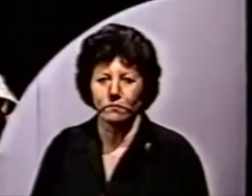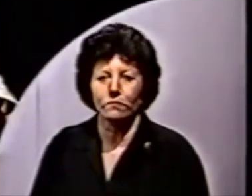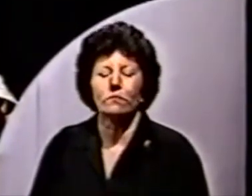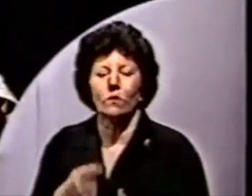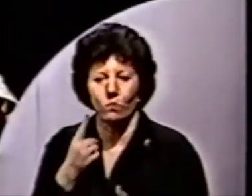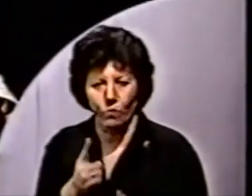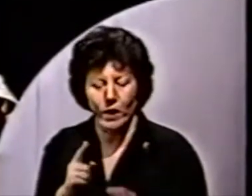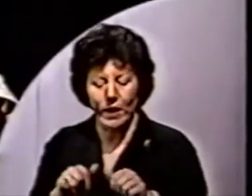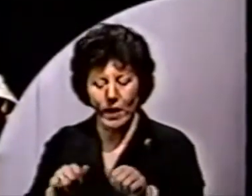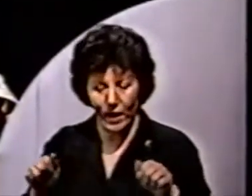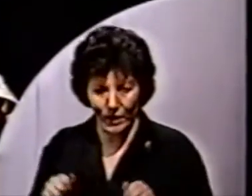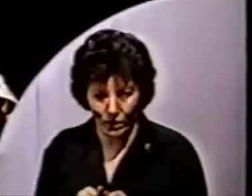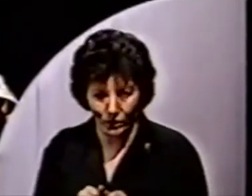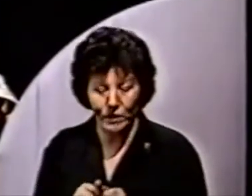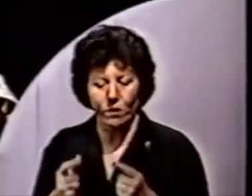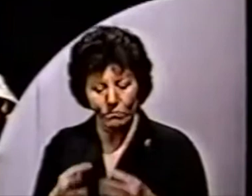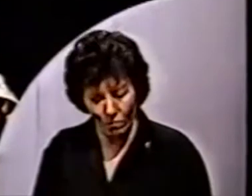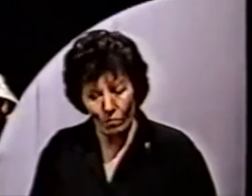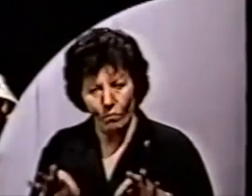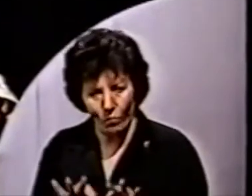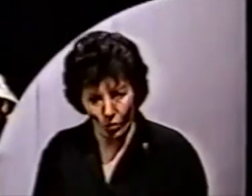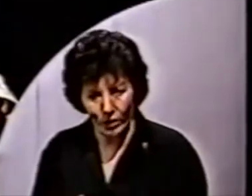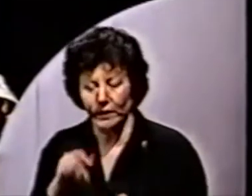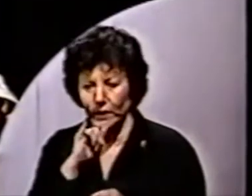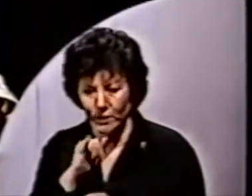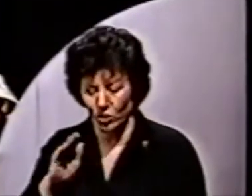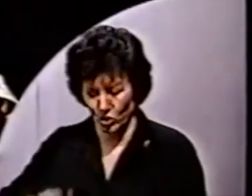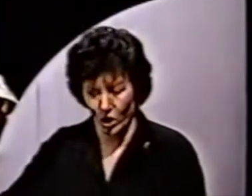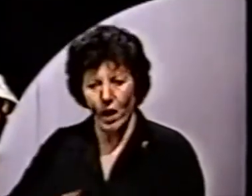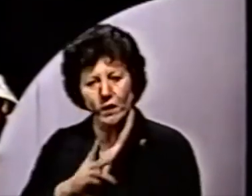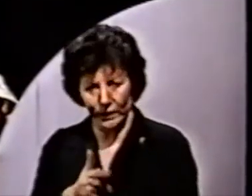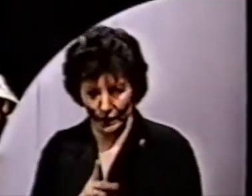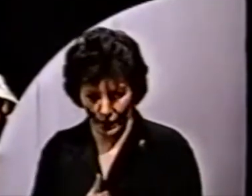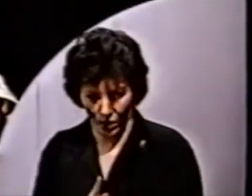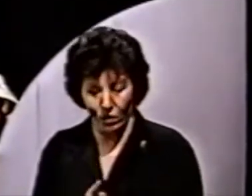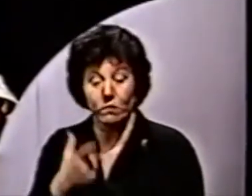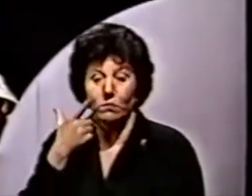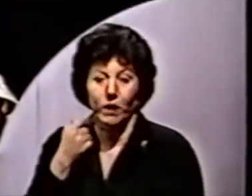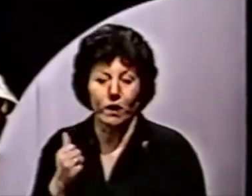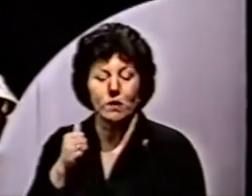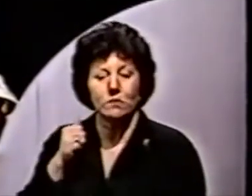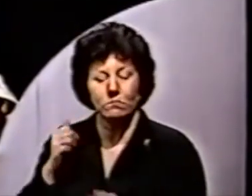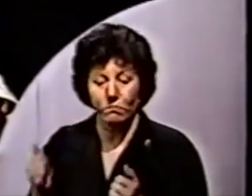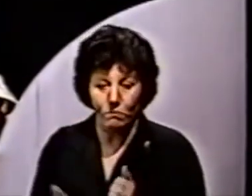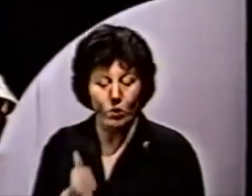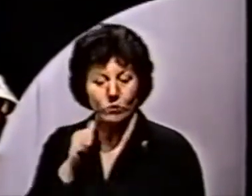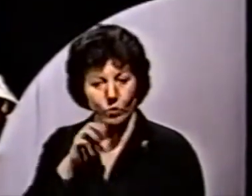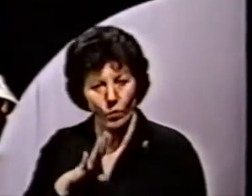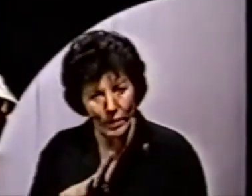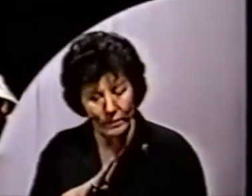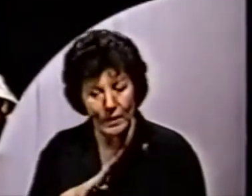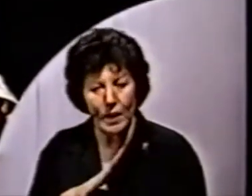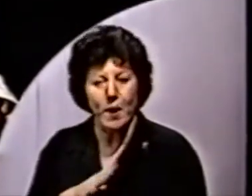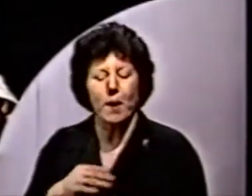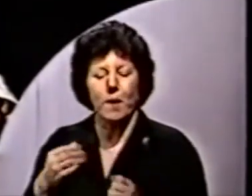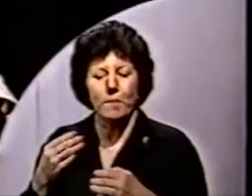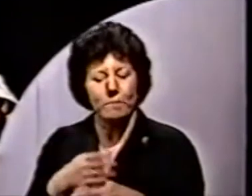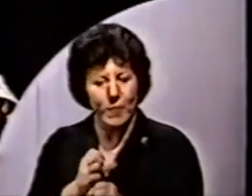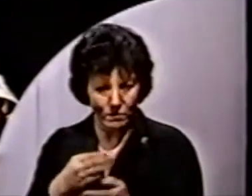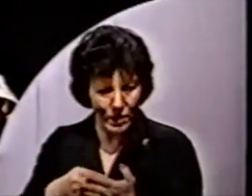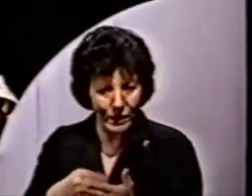is one particular issue. The income level of women generally is lower than that of men, so that's another